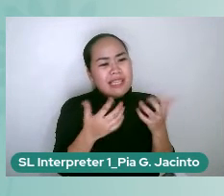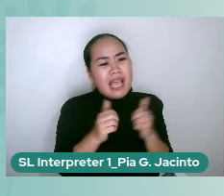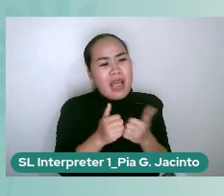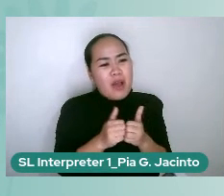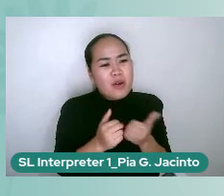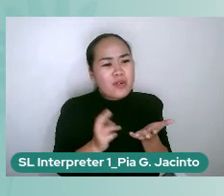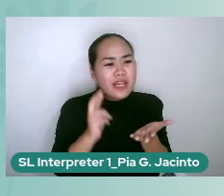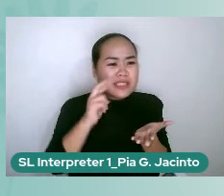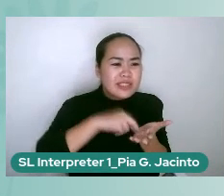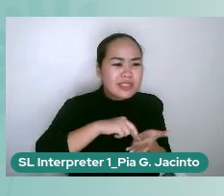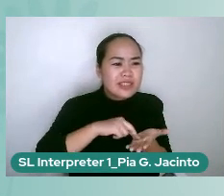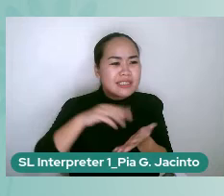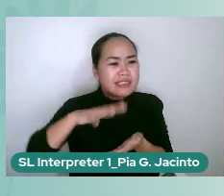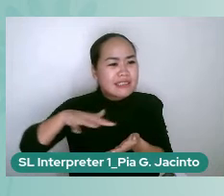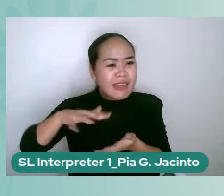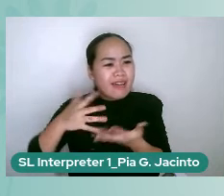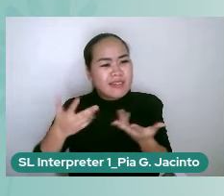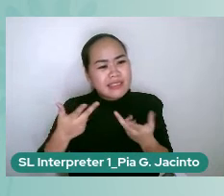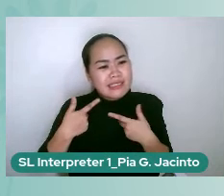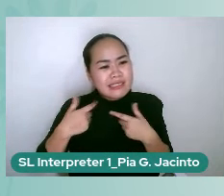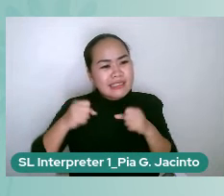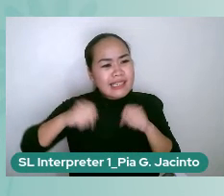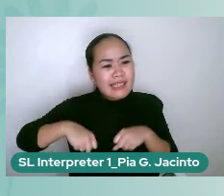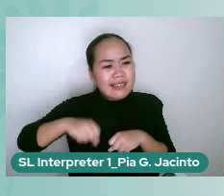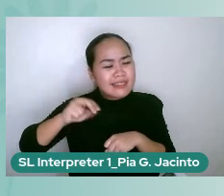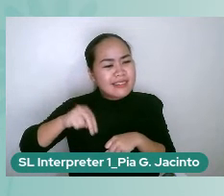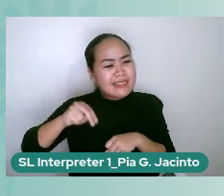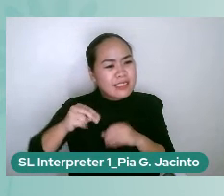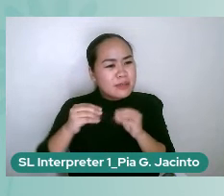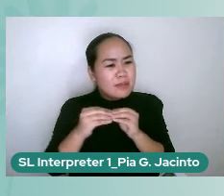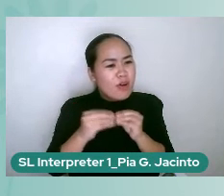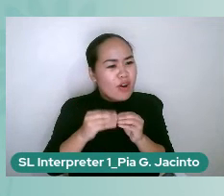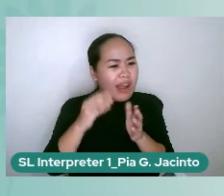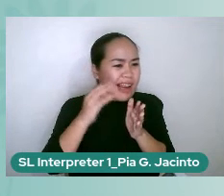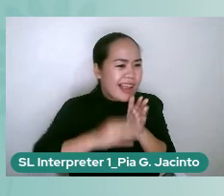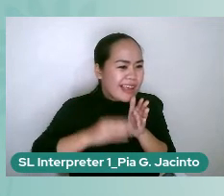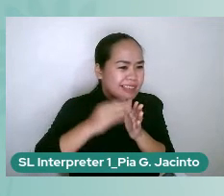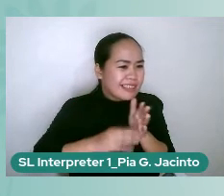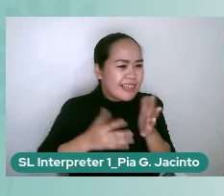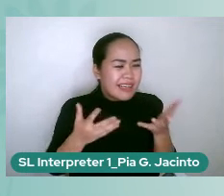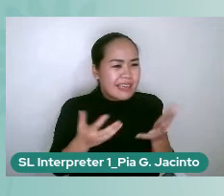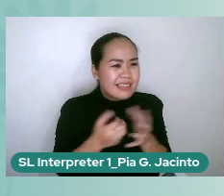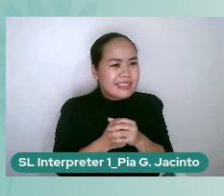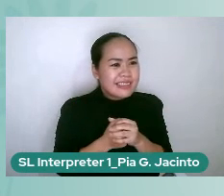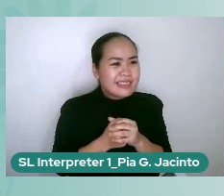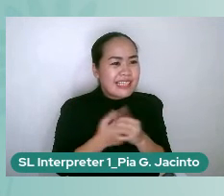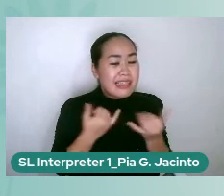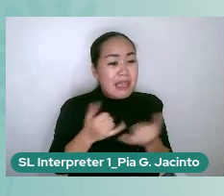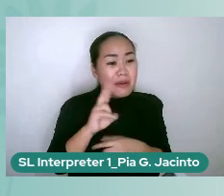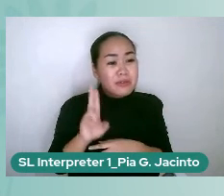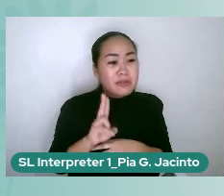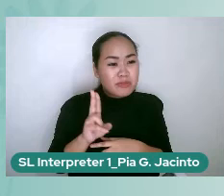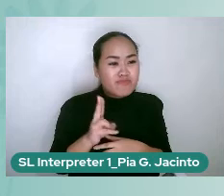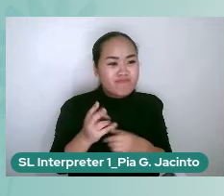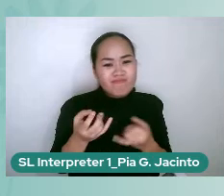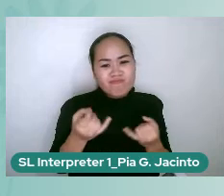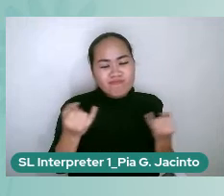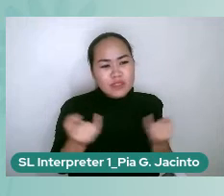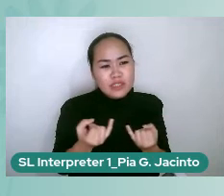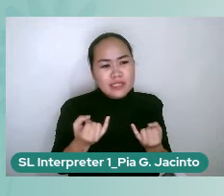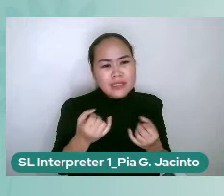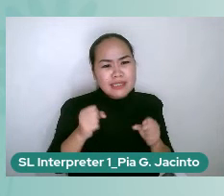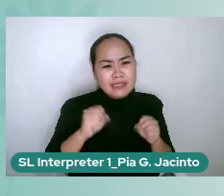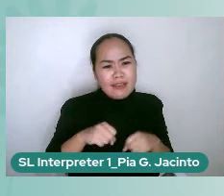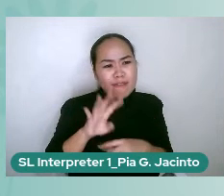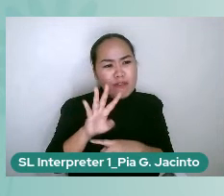side. But they need it less and less. They're often running, and they've now introduced they've been to over 40